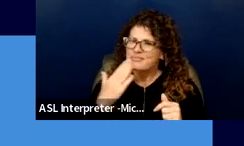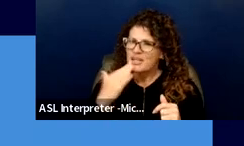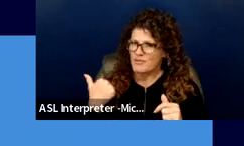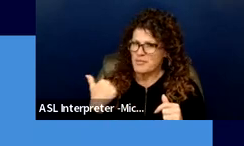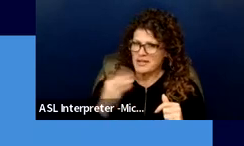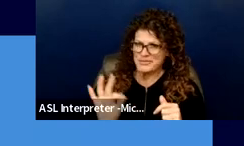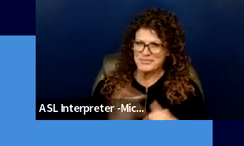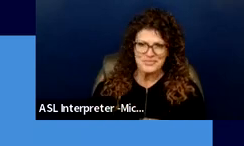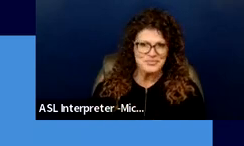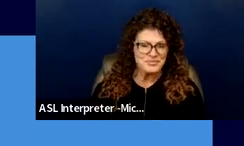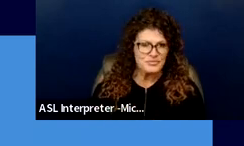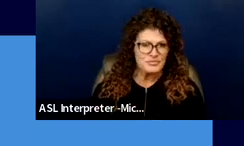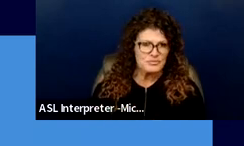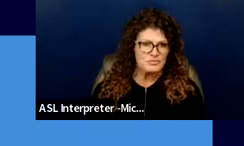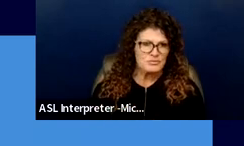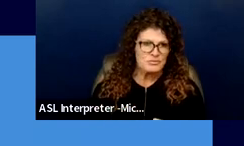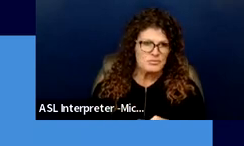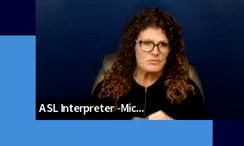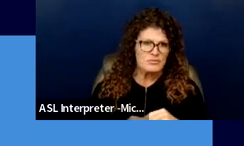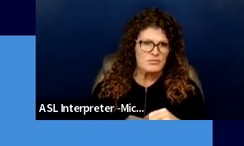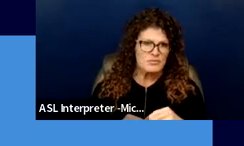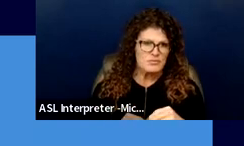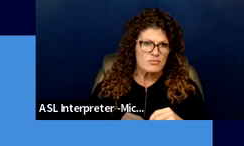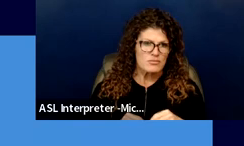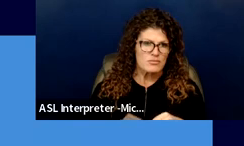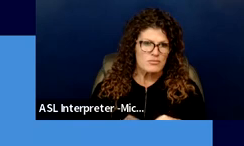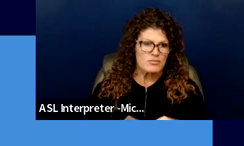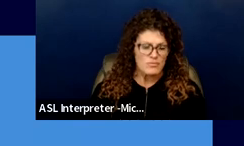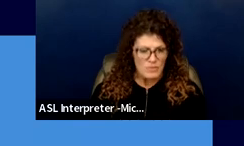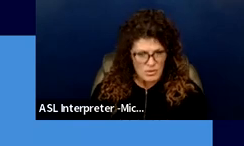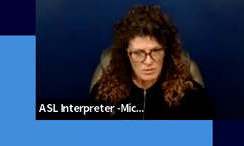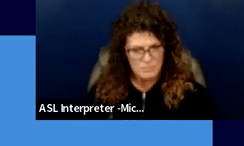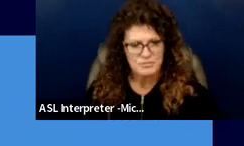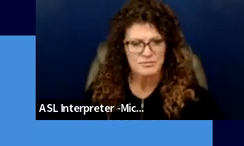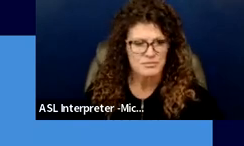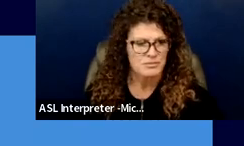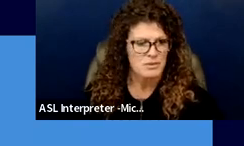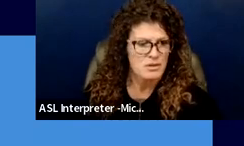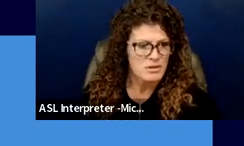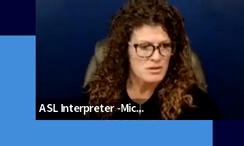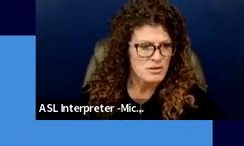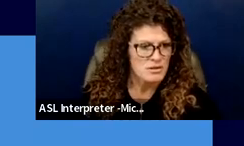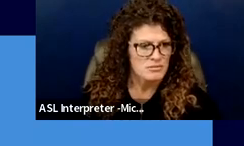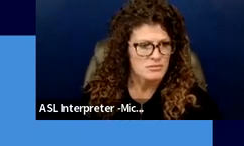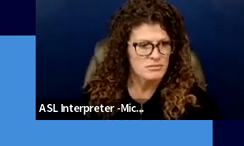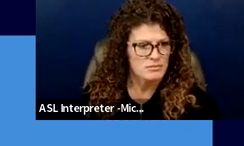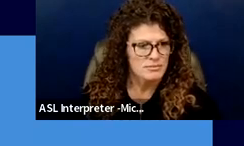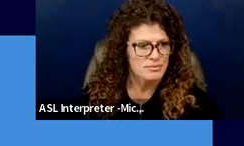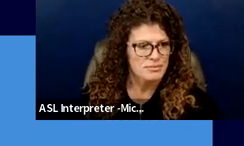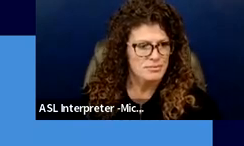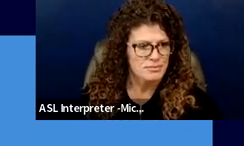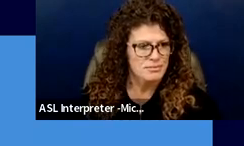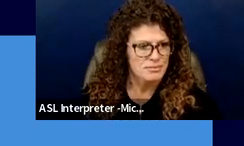reminder. I appreciate it. And I'll try to be brief and feel free to ask any clarifying questions.